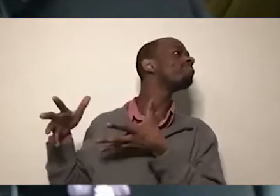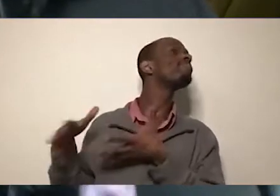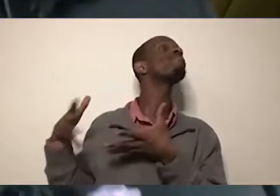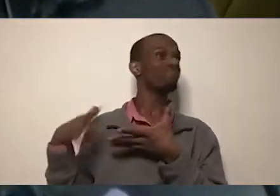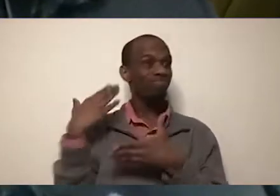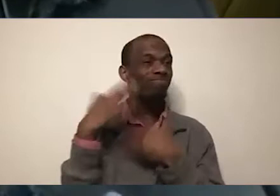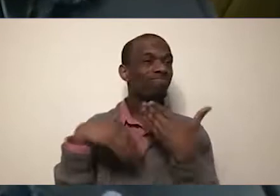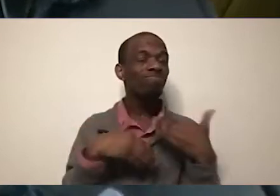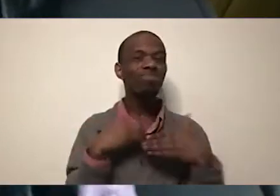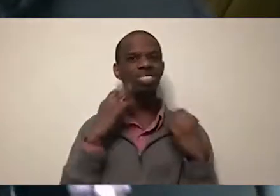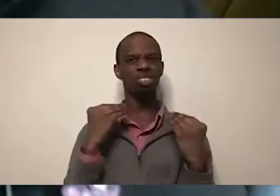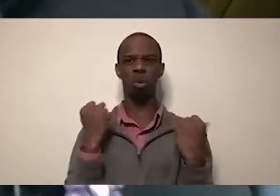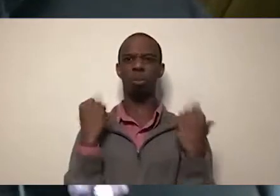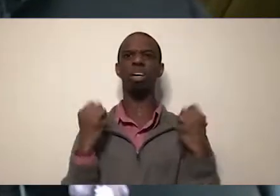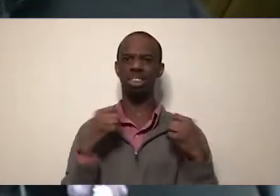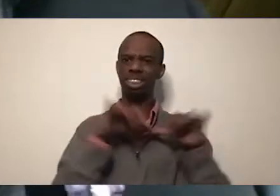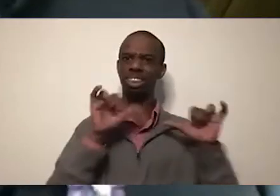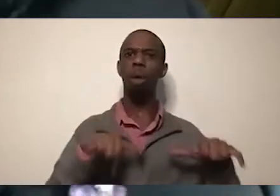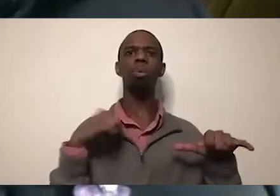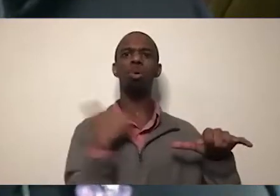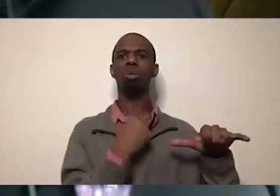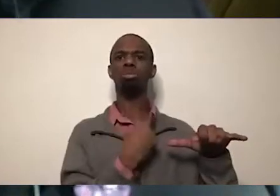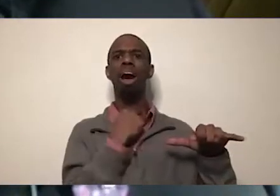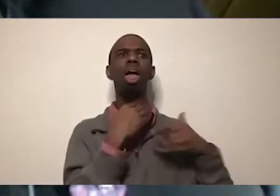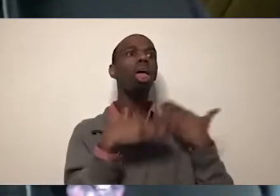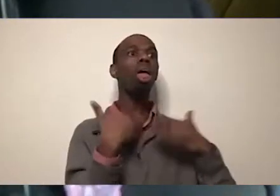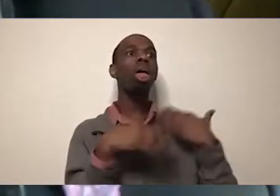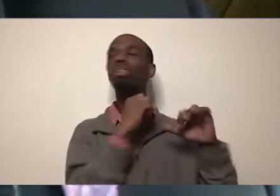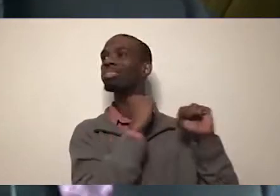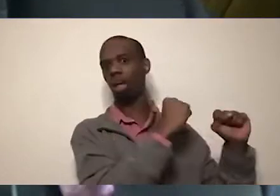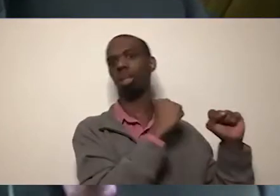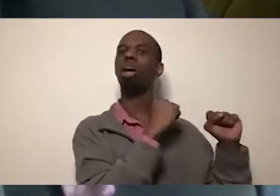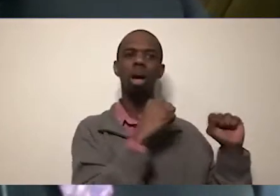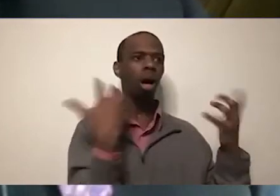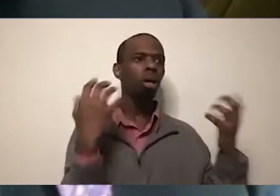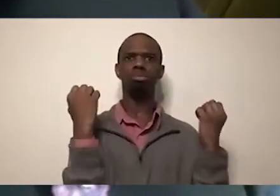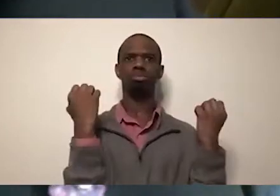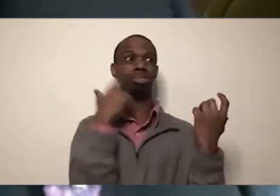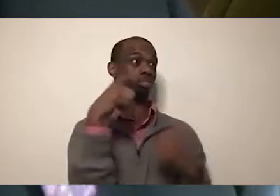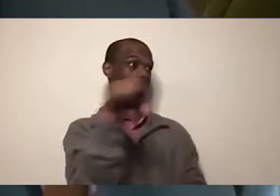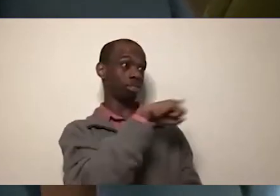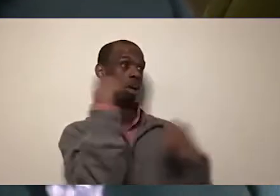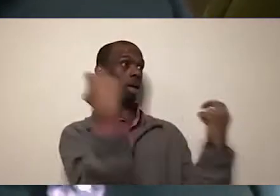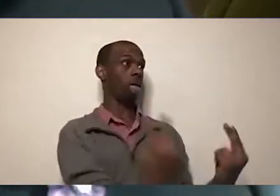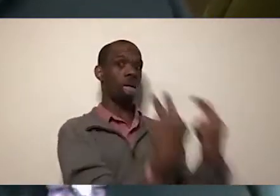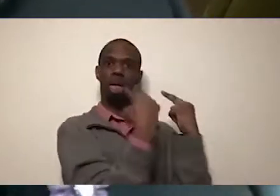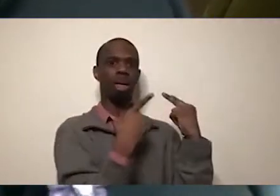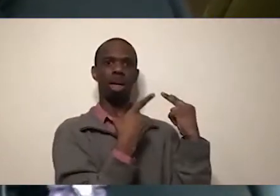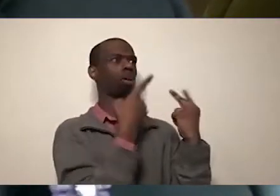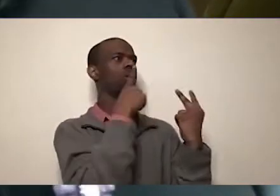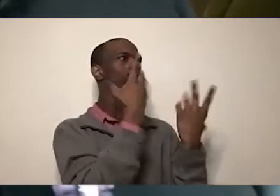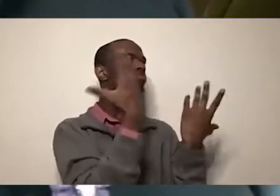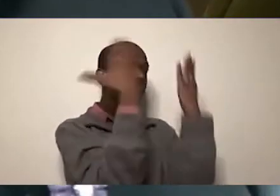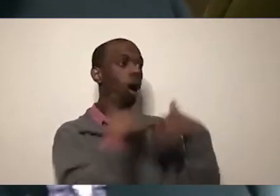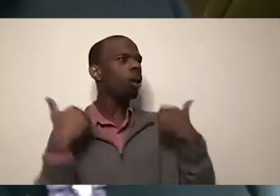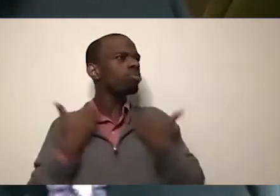know everything that's happened and all the motivation. They need to know, for example, that although we tend to allude to